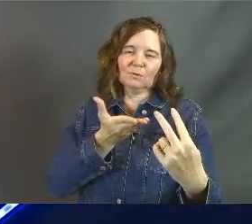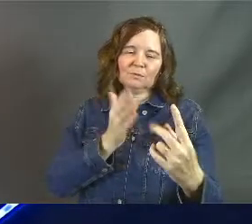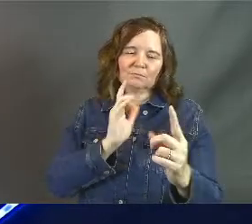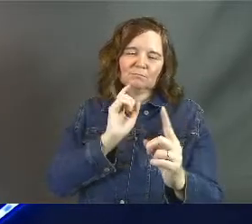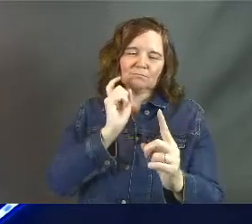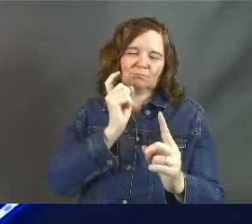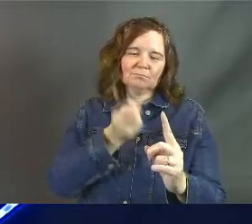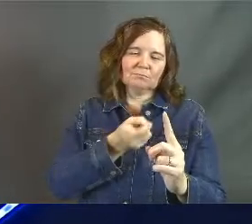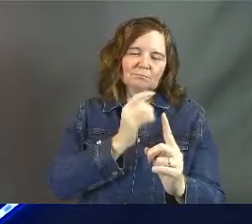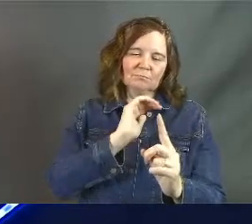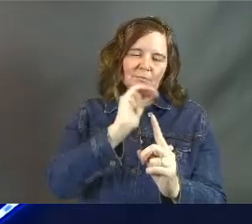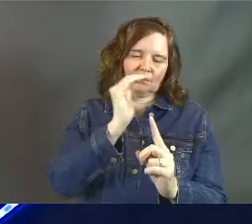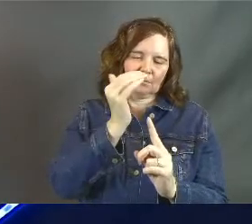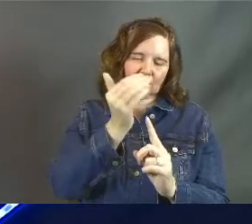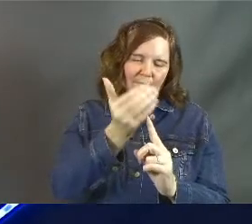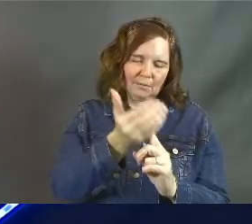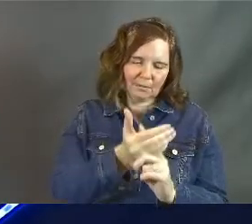toward you